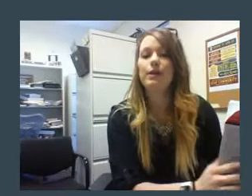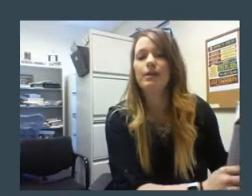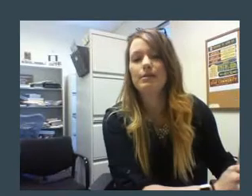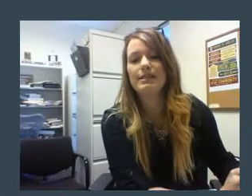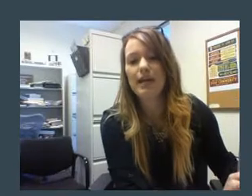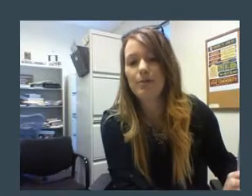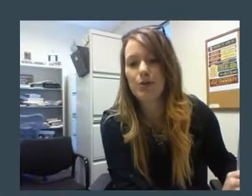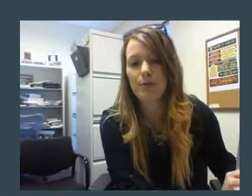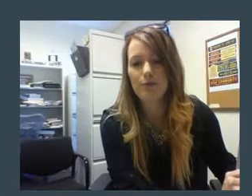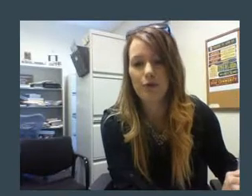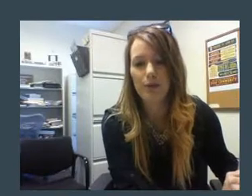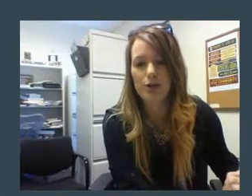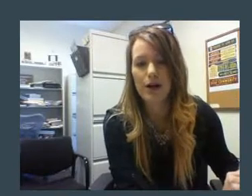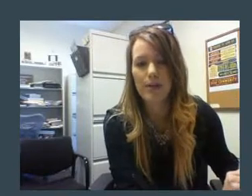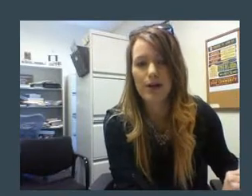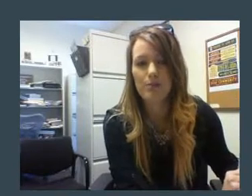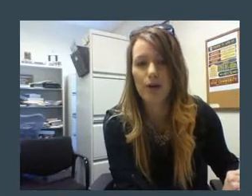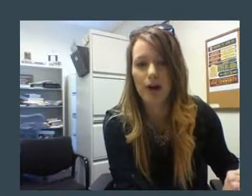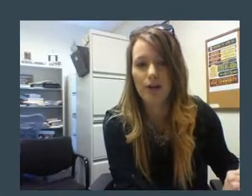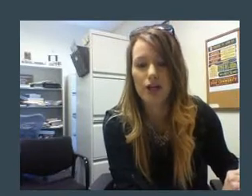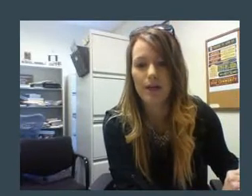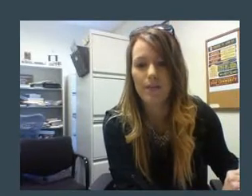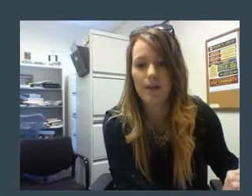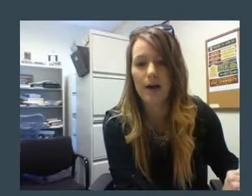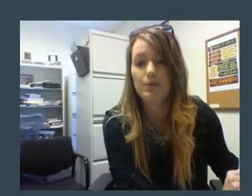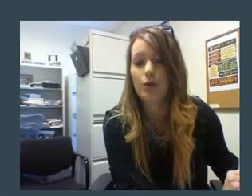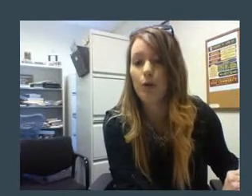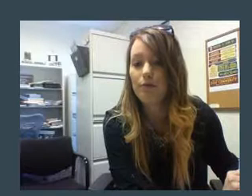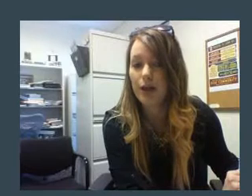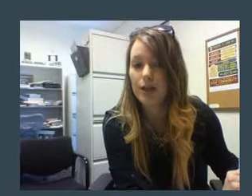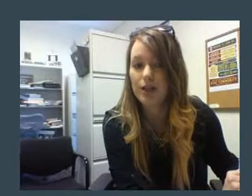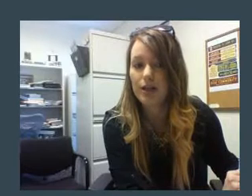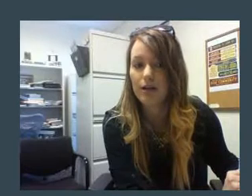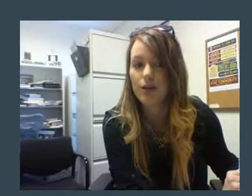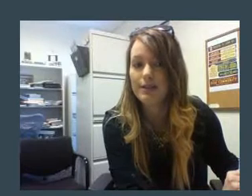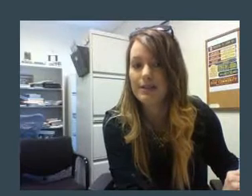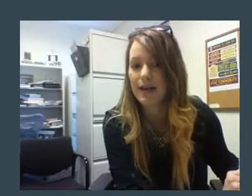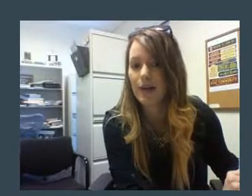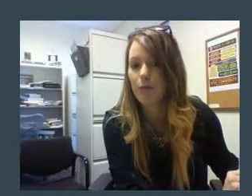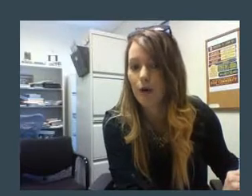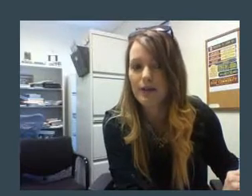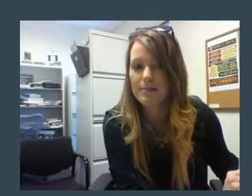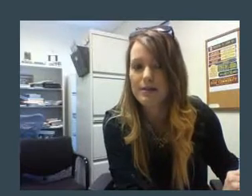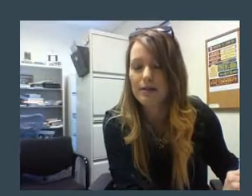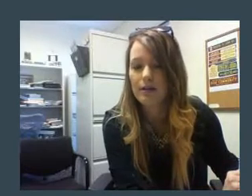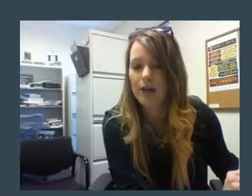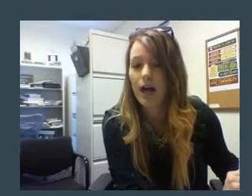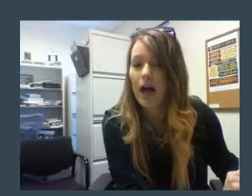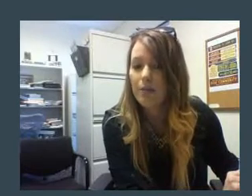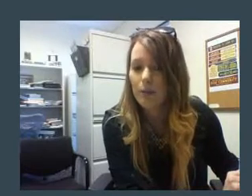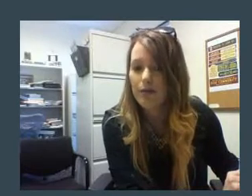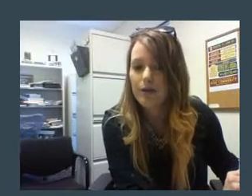So, then the second prescriptive rule that we talk about is morphology. So, morphology is the study of morphemes.